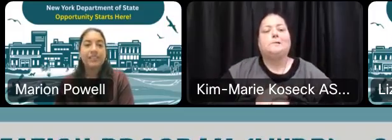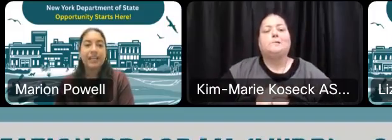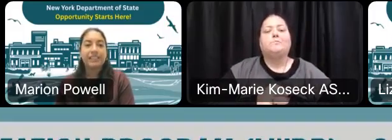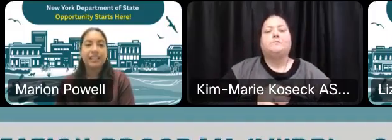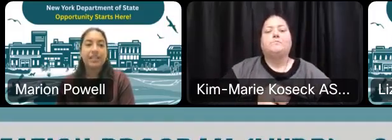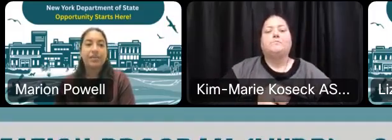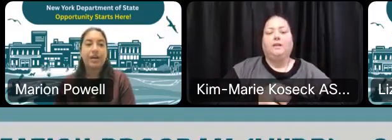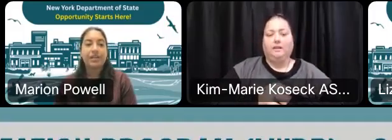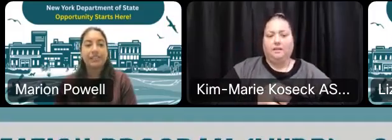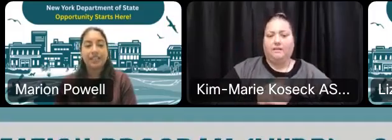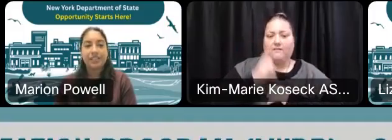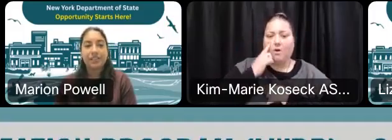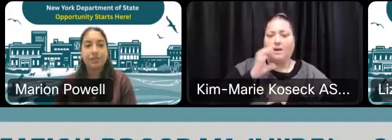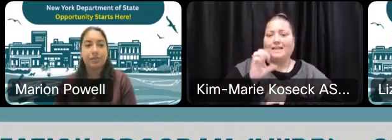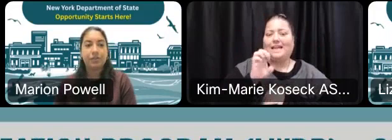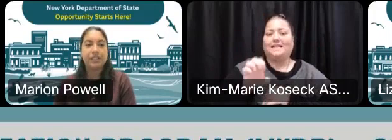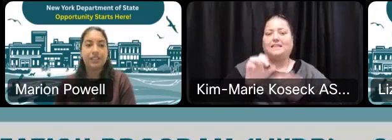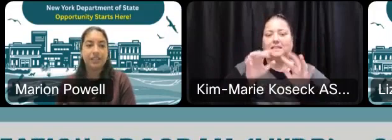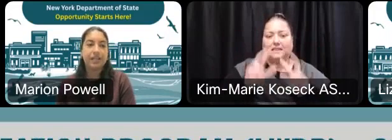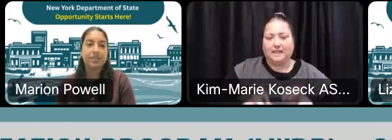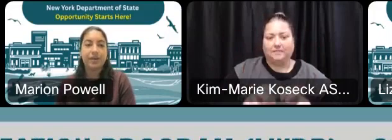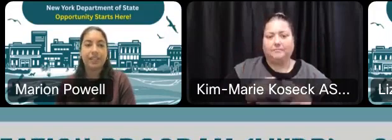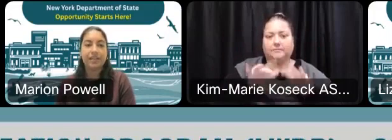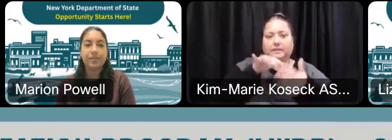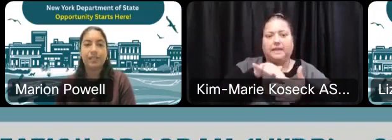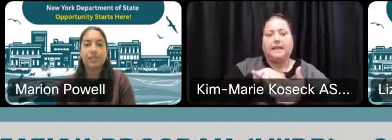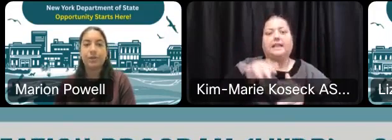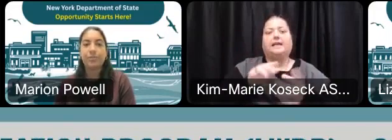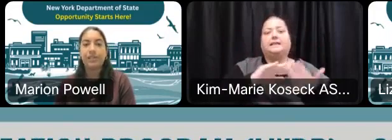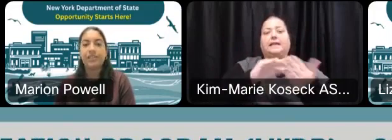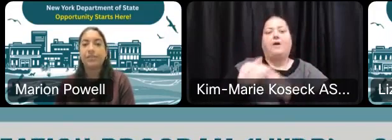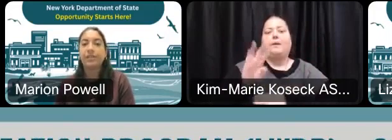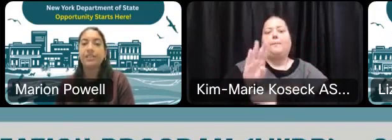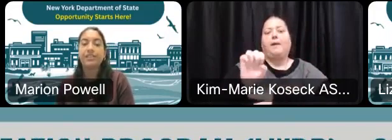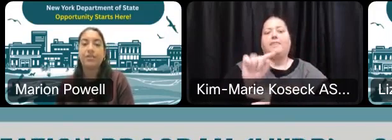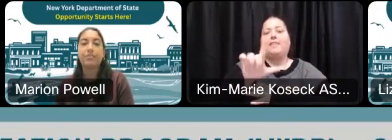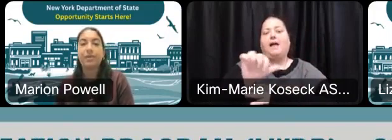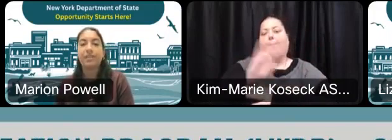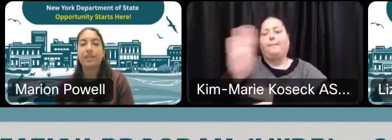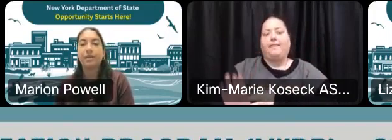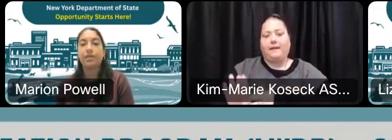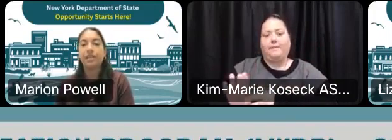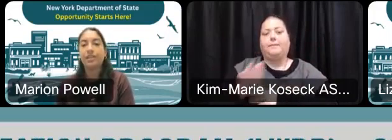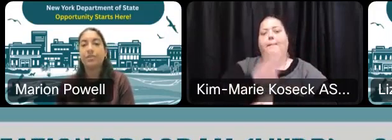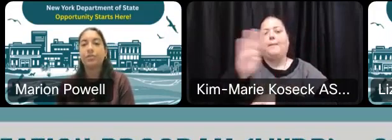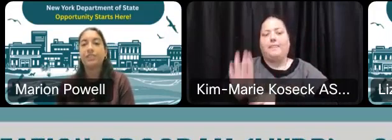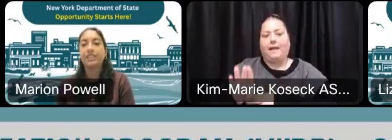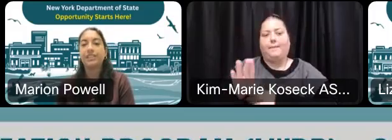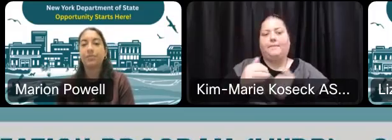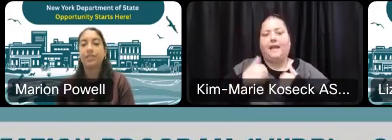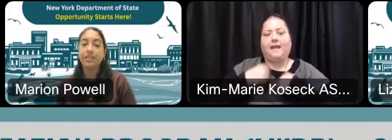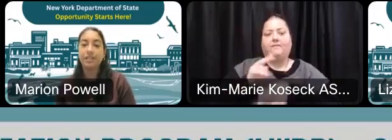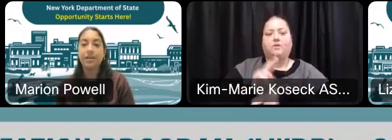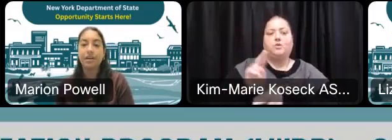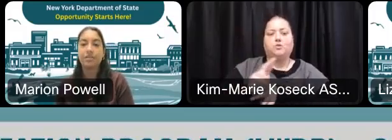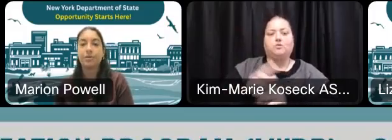So as a case study, I decided to choose the town of Bethlehem's LWRP. So in the town of Bethlehem, they used